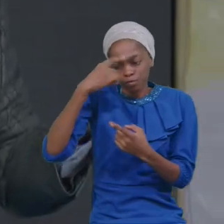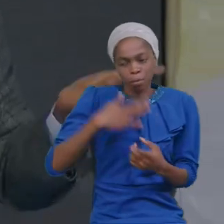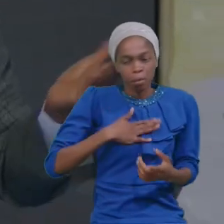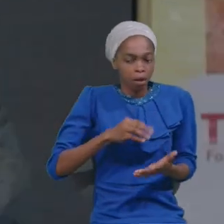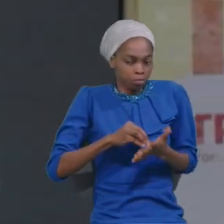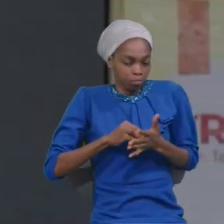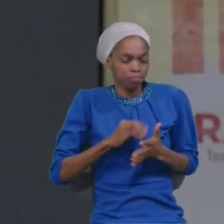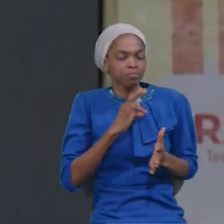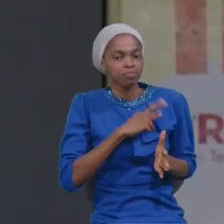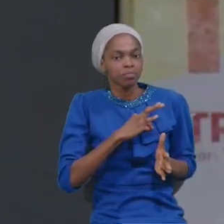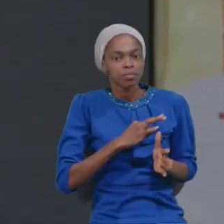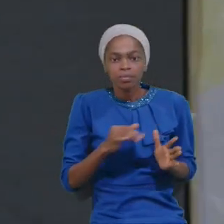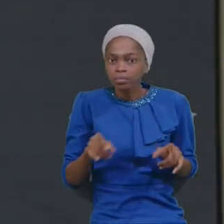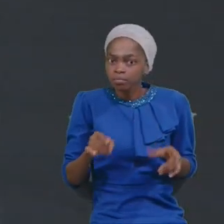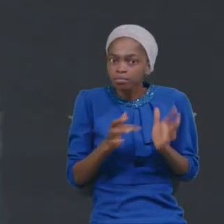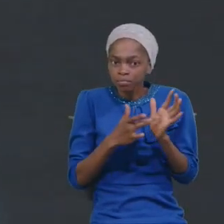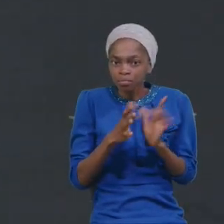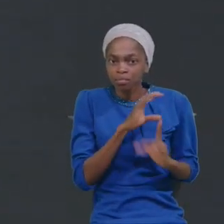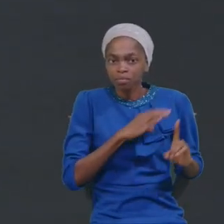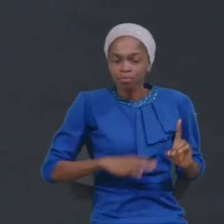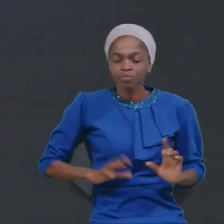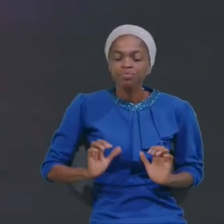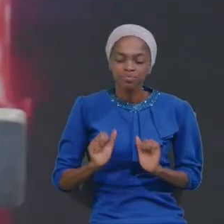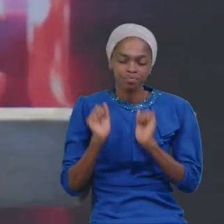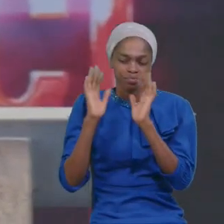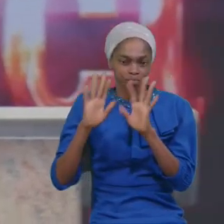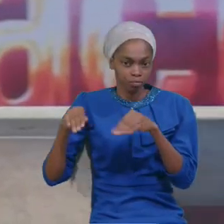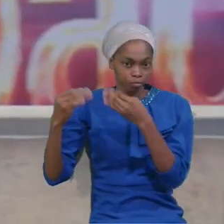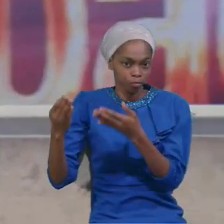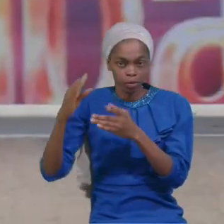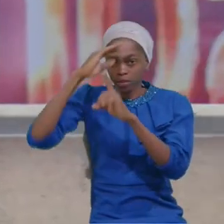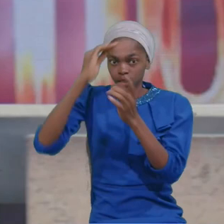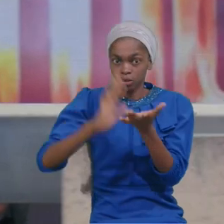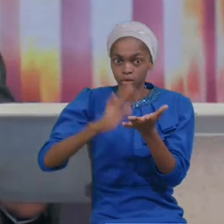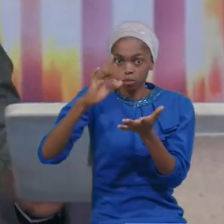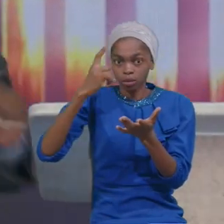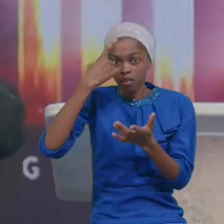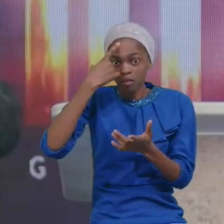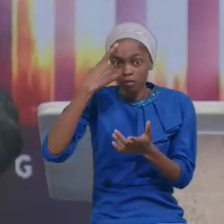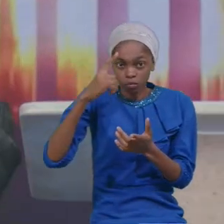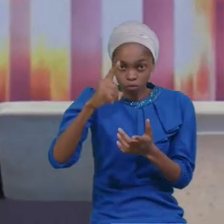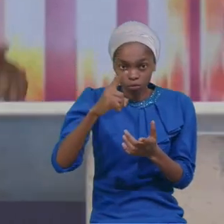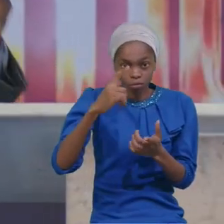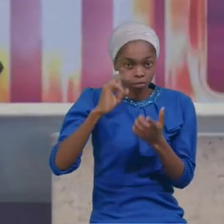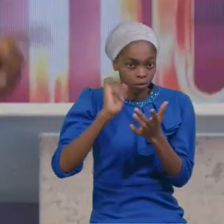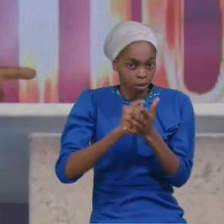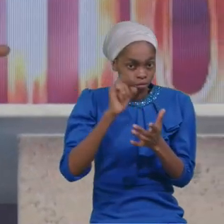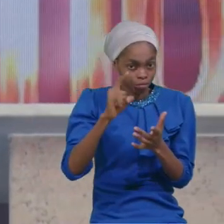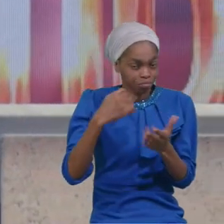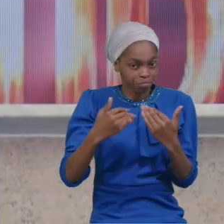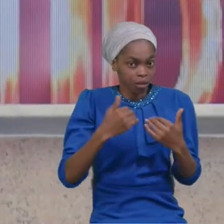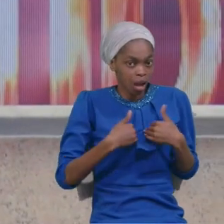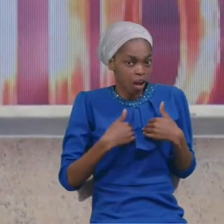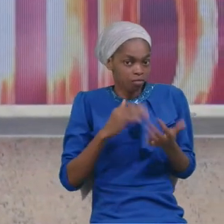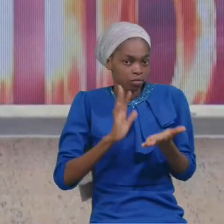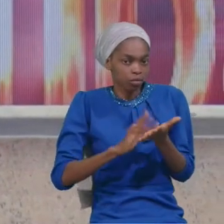might have glory. Christ laid down his life that you might have